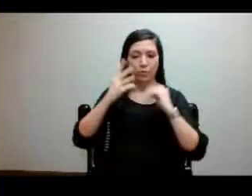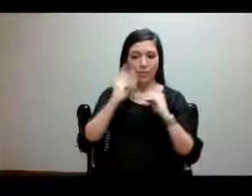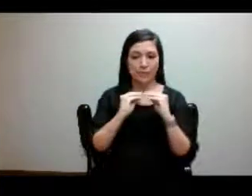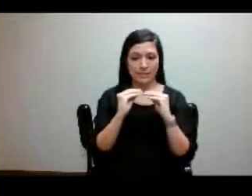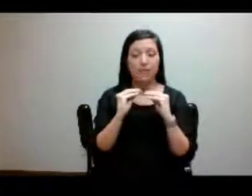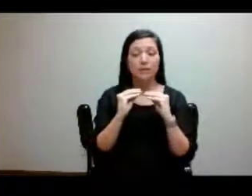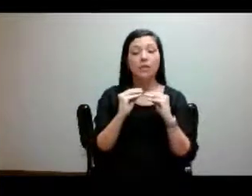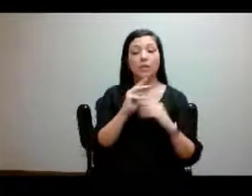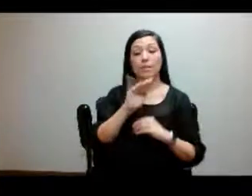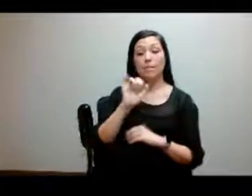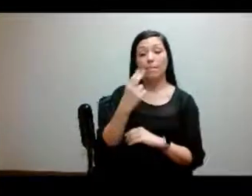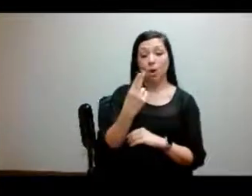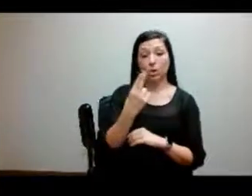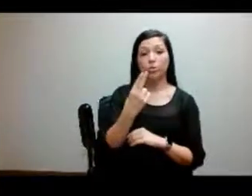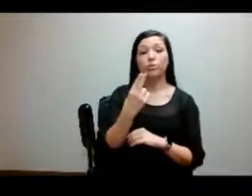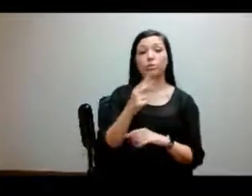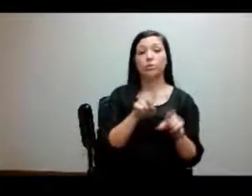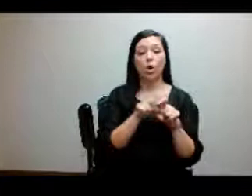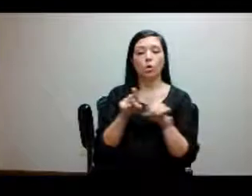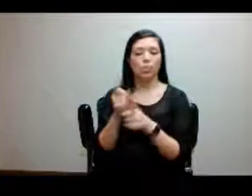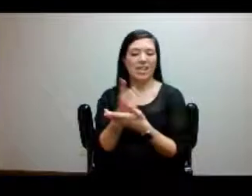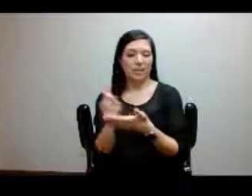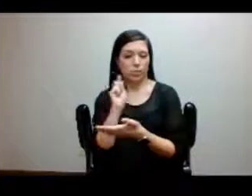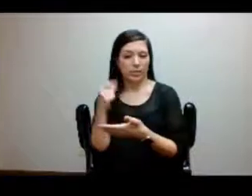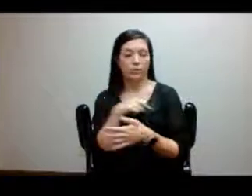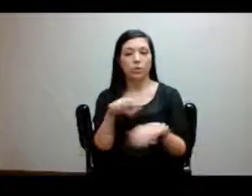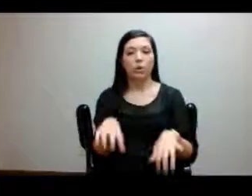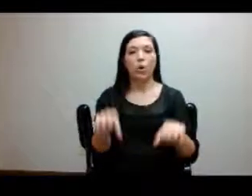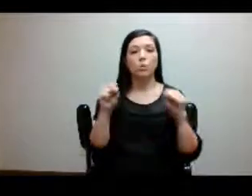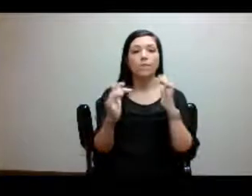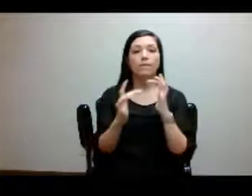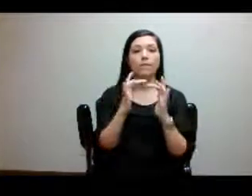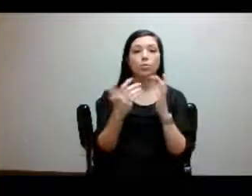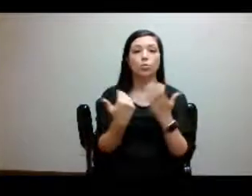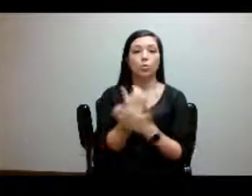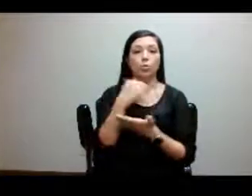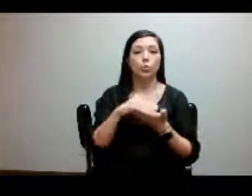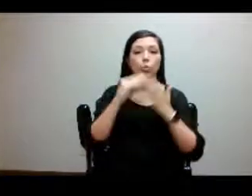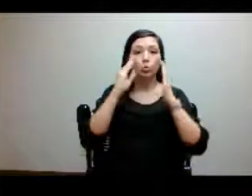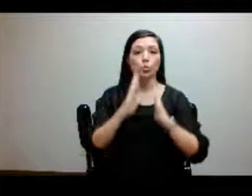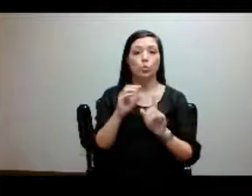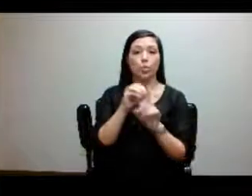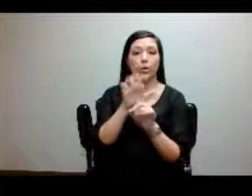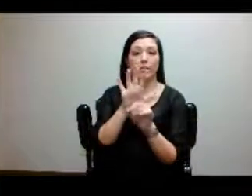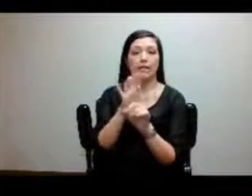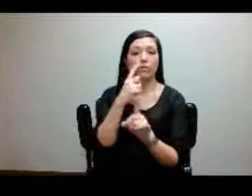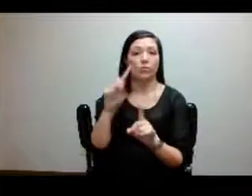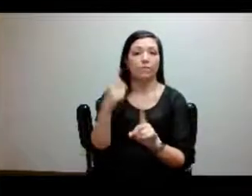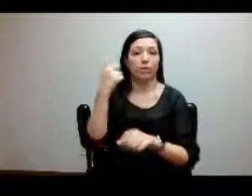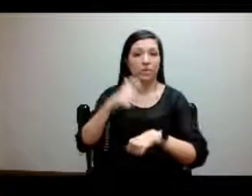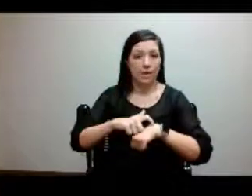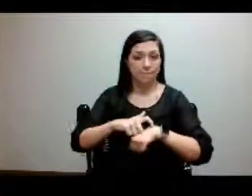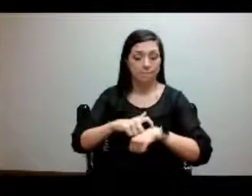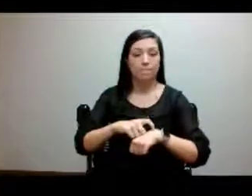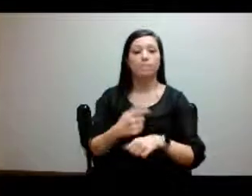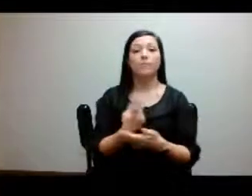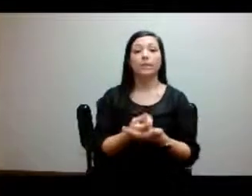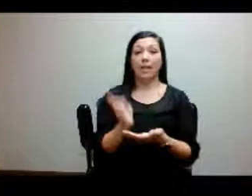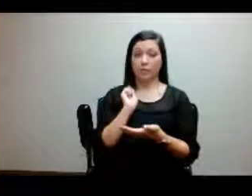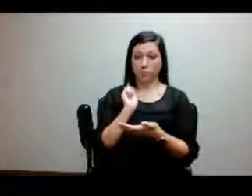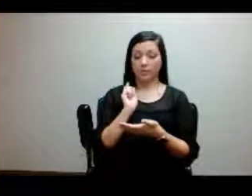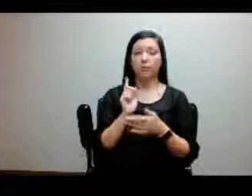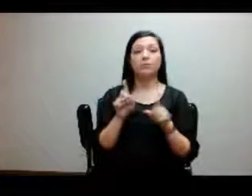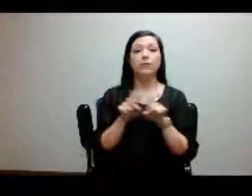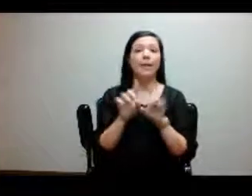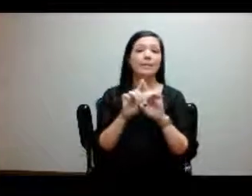In March, and then also starting last week, we hosted virtual new student orientation sessions for the first time. And within the last week as a district,